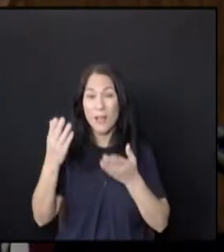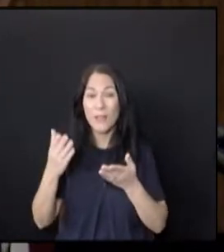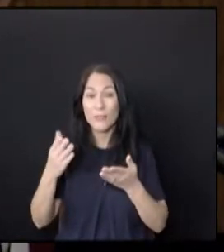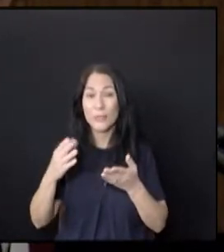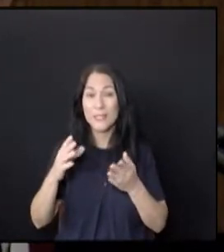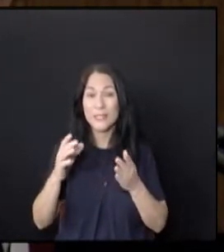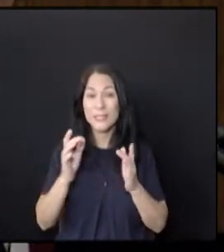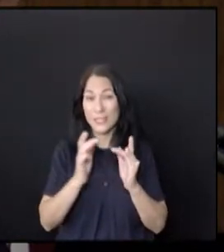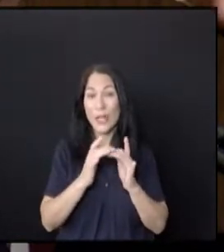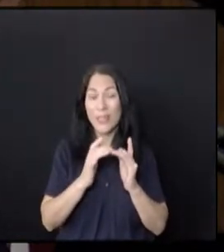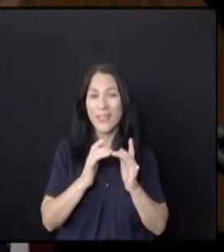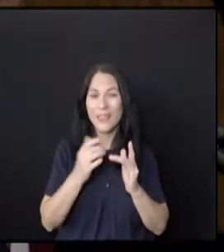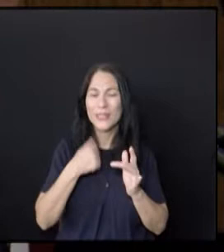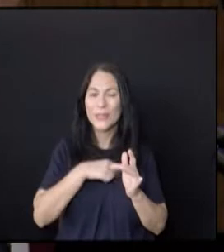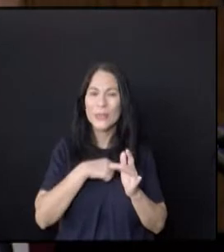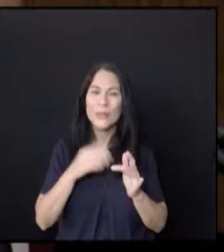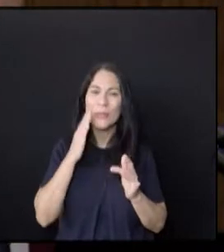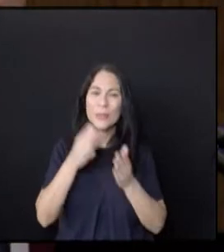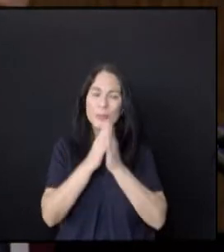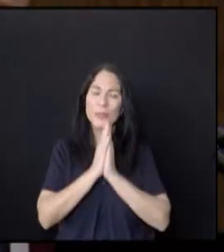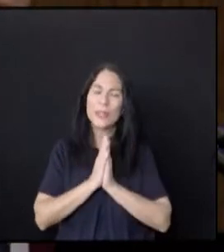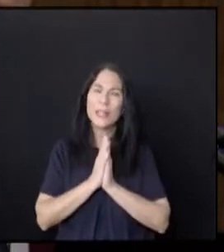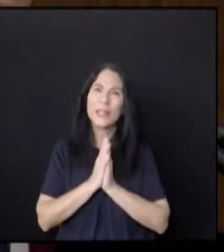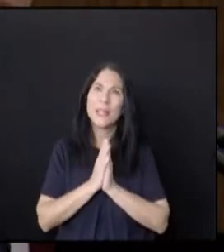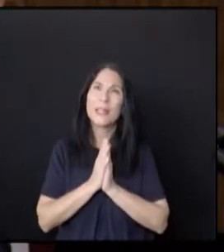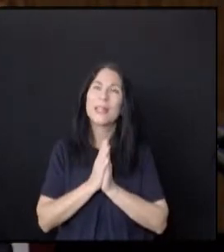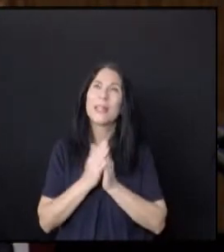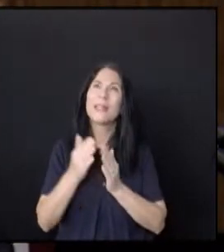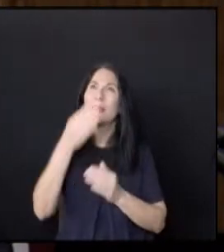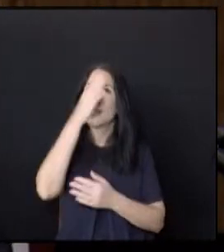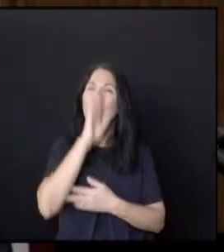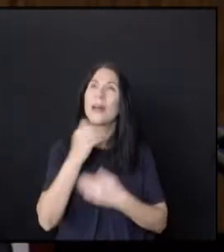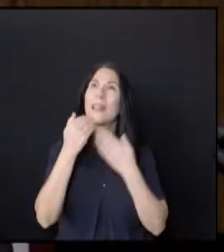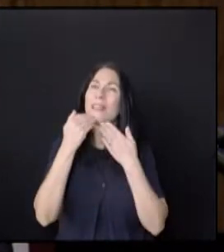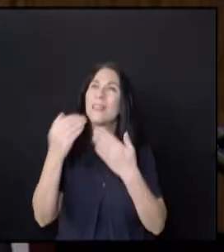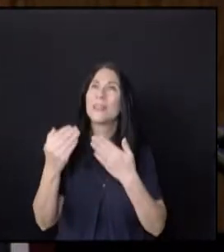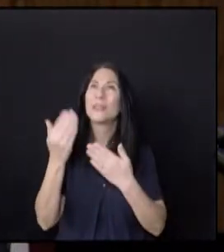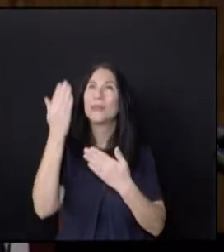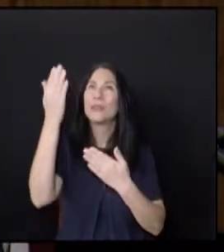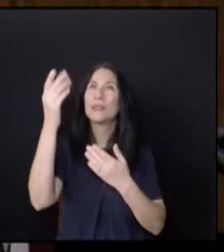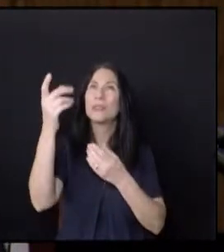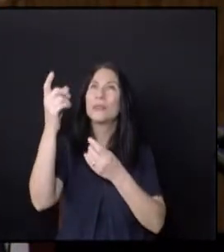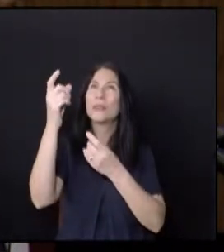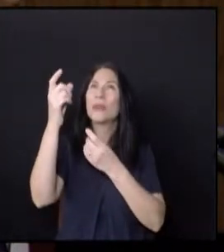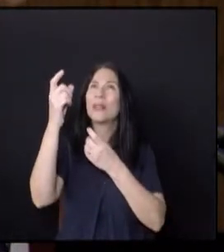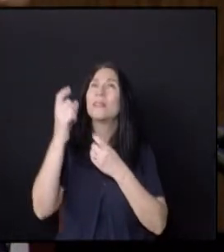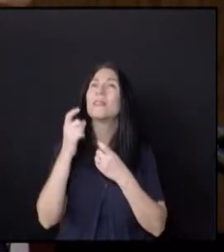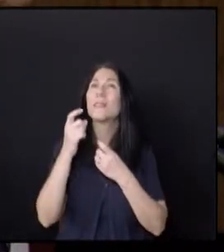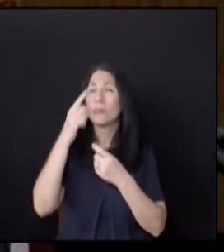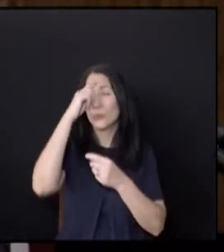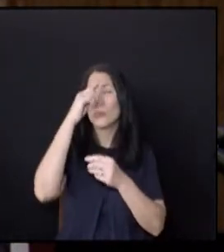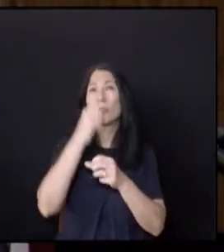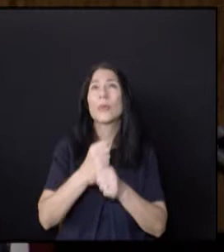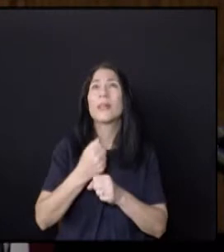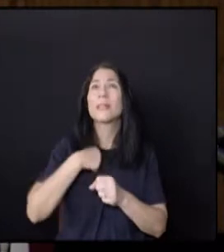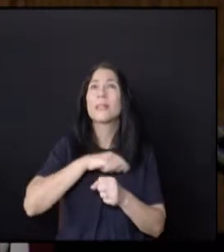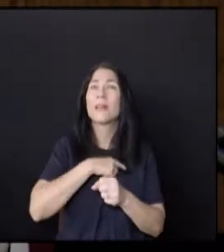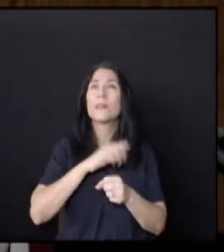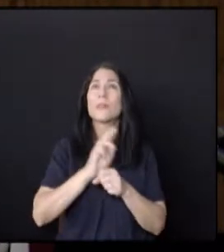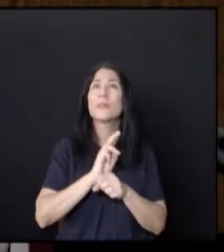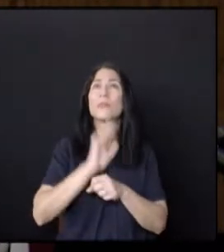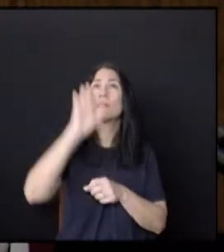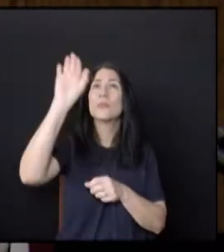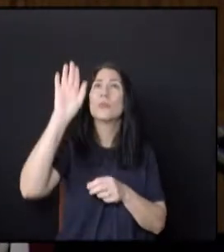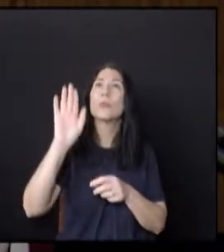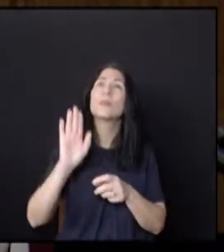continue in our worship. God, I thank you that you give us, that you entrust us to steward your resources, what